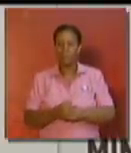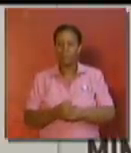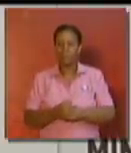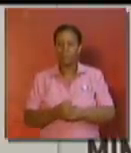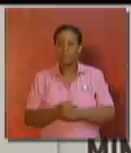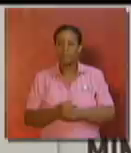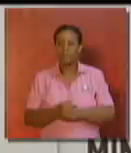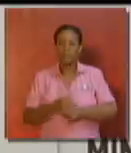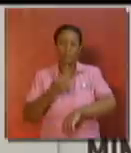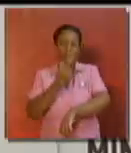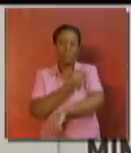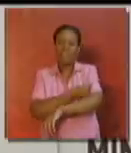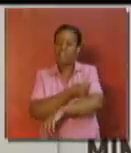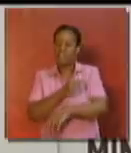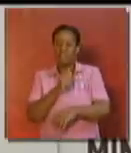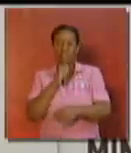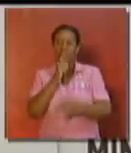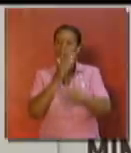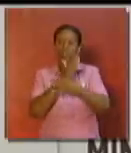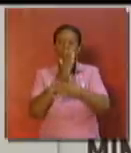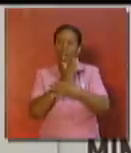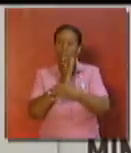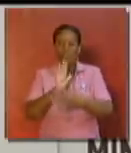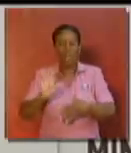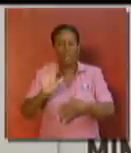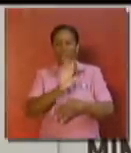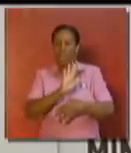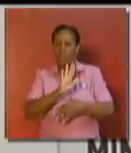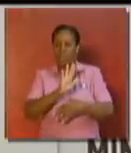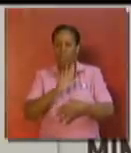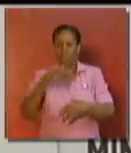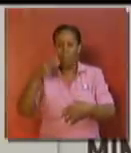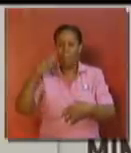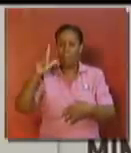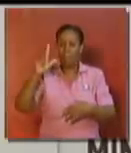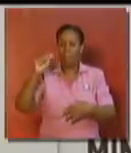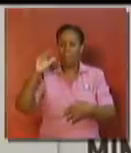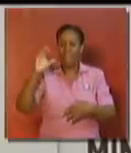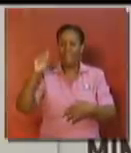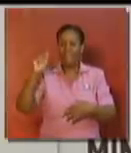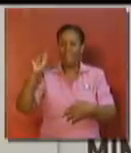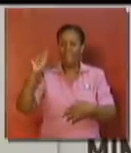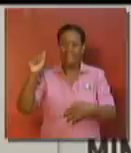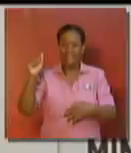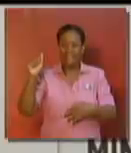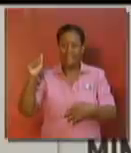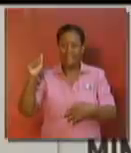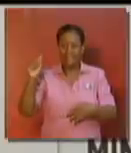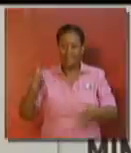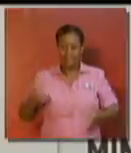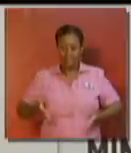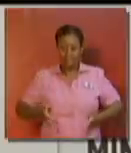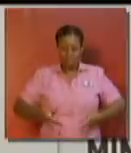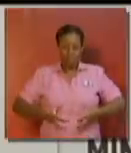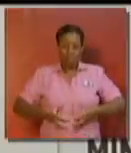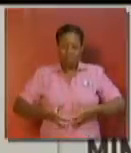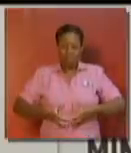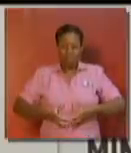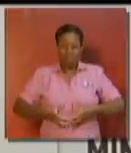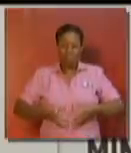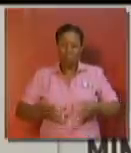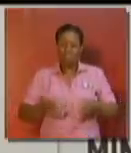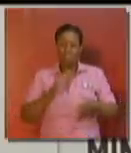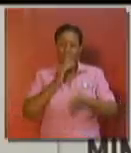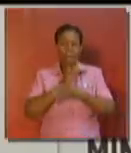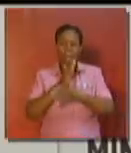placenta. Now, the last topic would be if a pregnant woman, of course, if I cannot get vaccinated as I